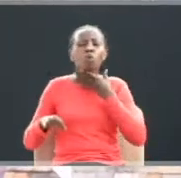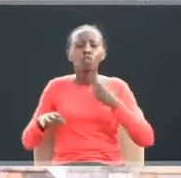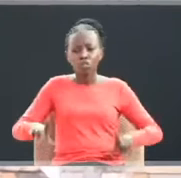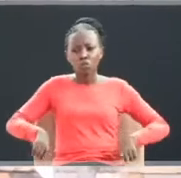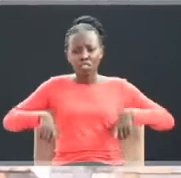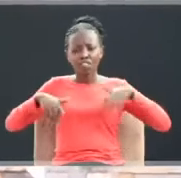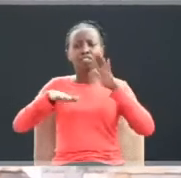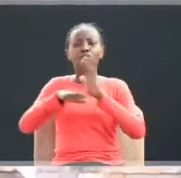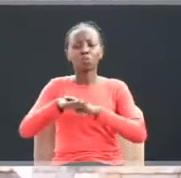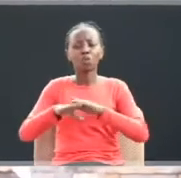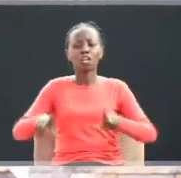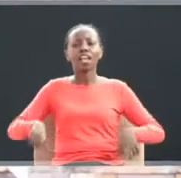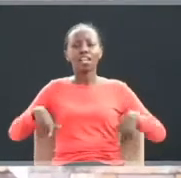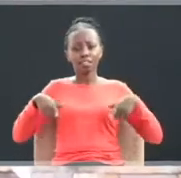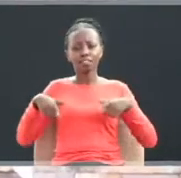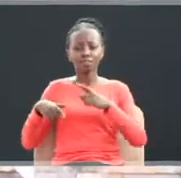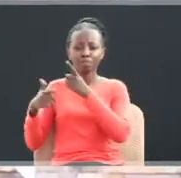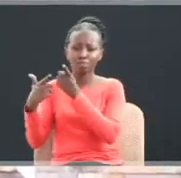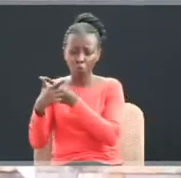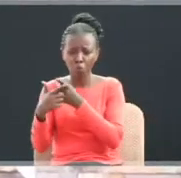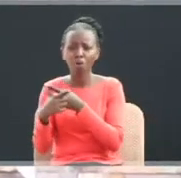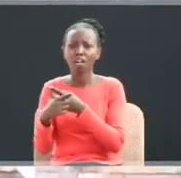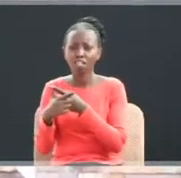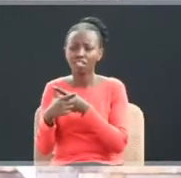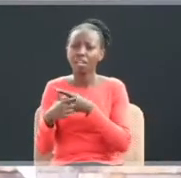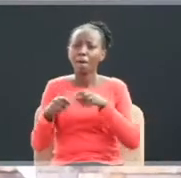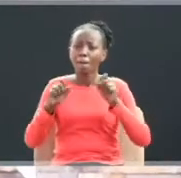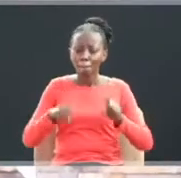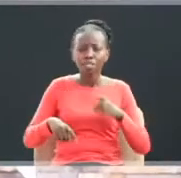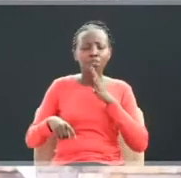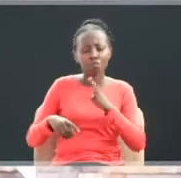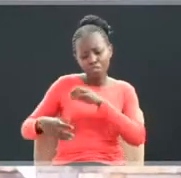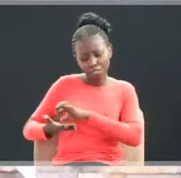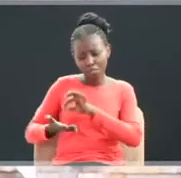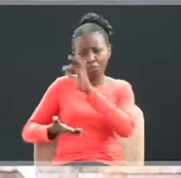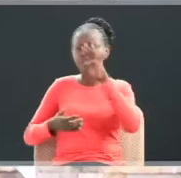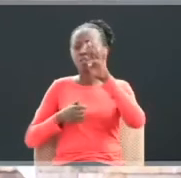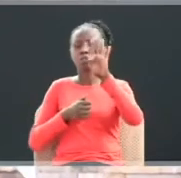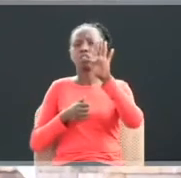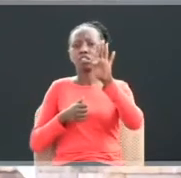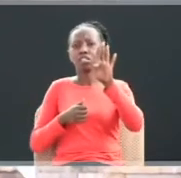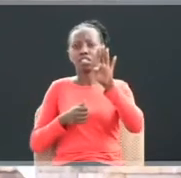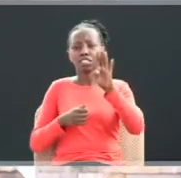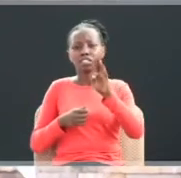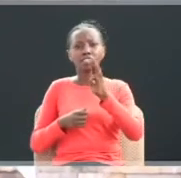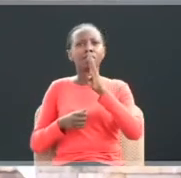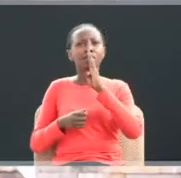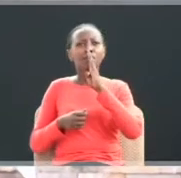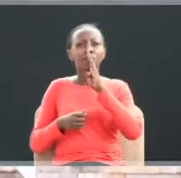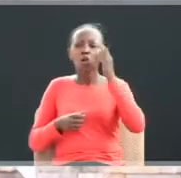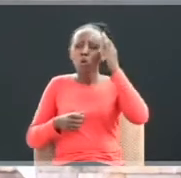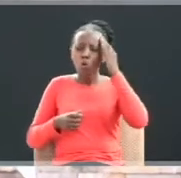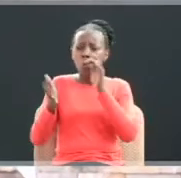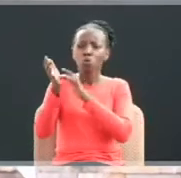practical Christian life, one of the things that needs to be in your spirit is the urgency of the coming of the